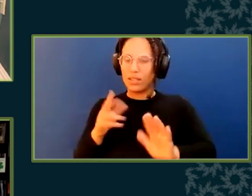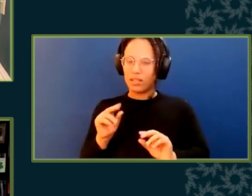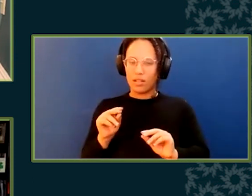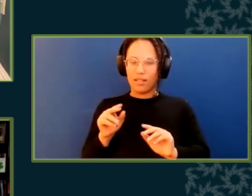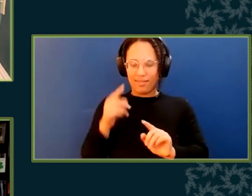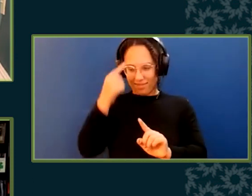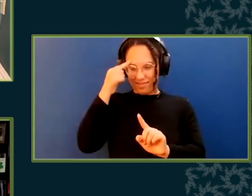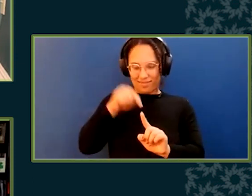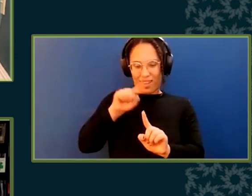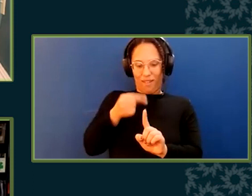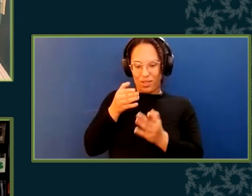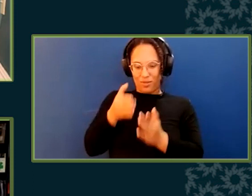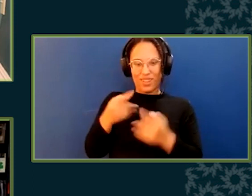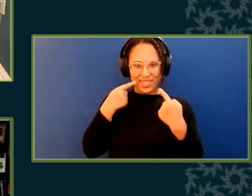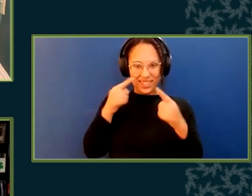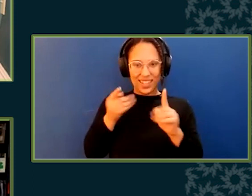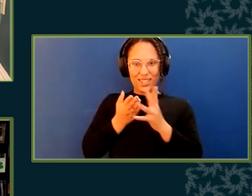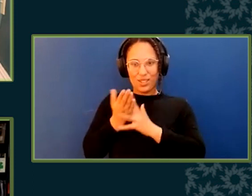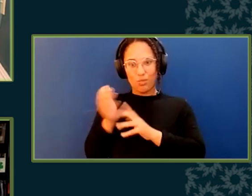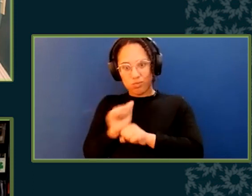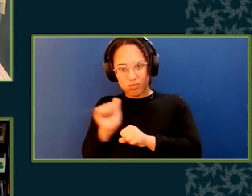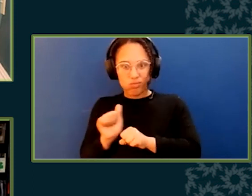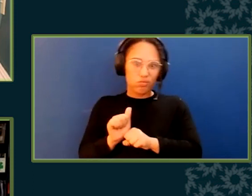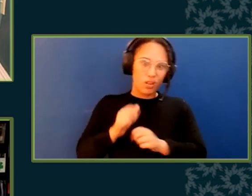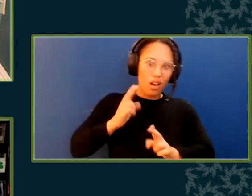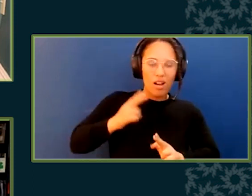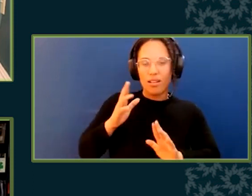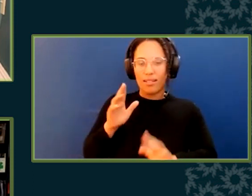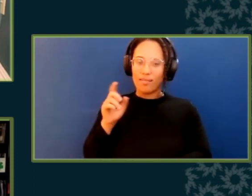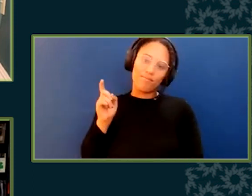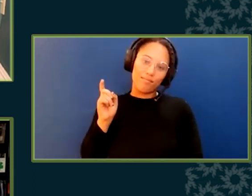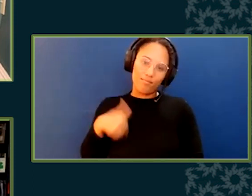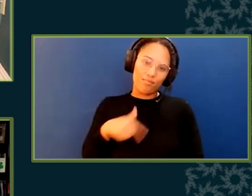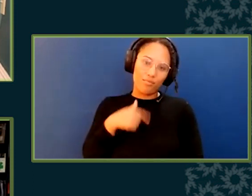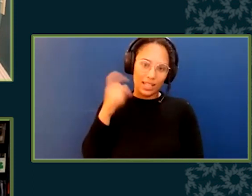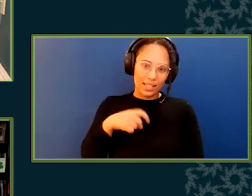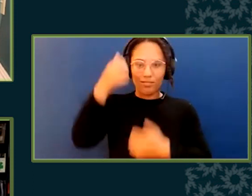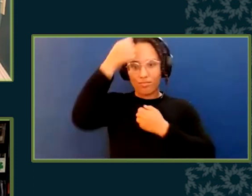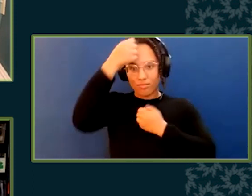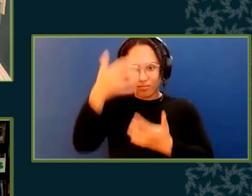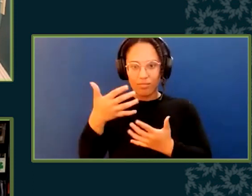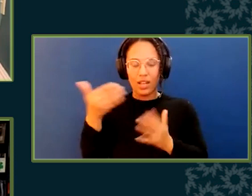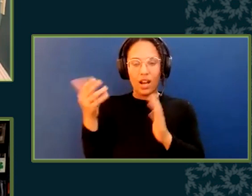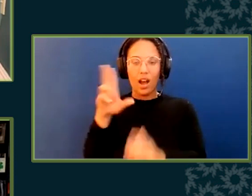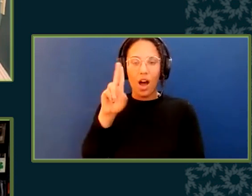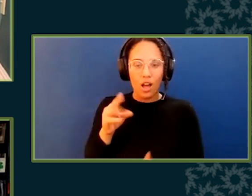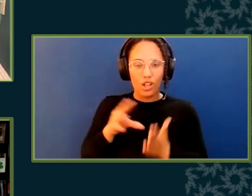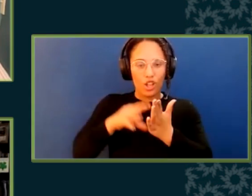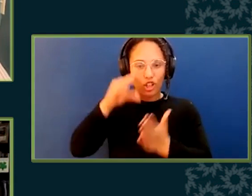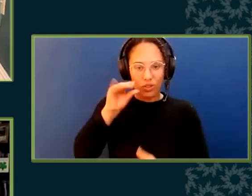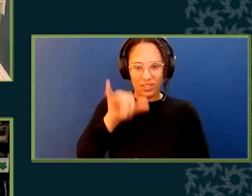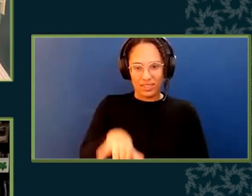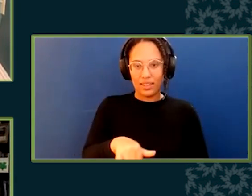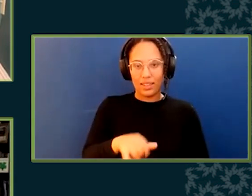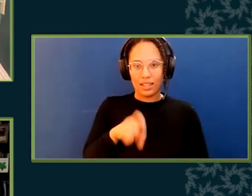life. That's something that we do need to unlearn. I don't know what the resolution is on the other end of things.